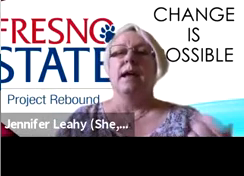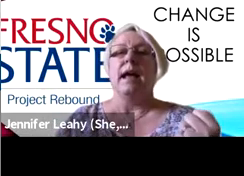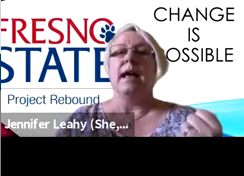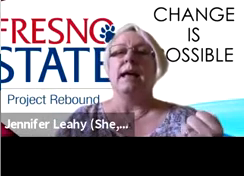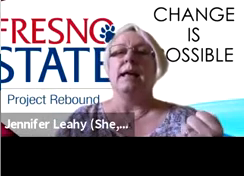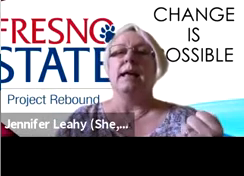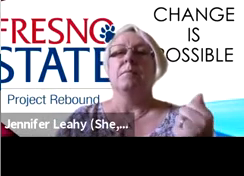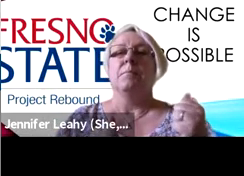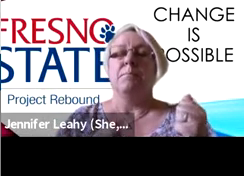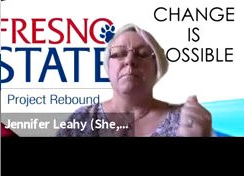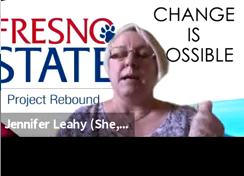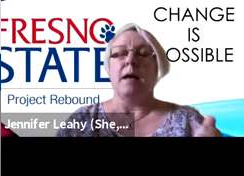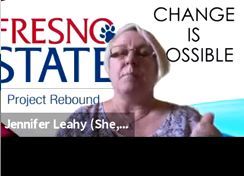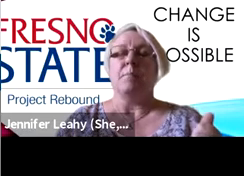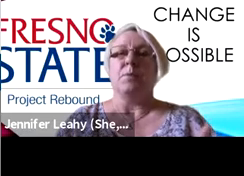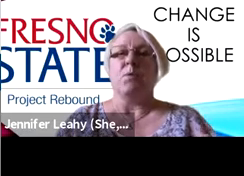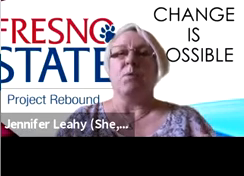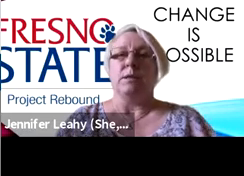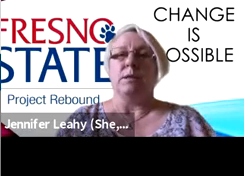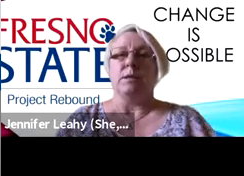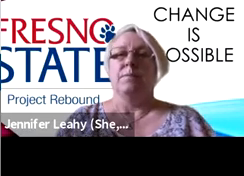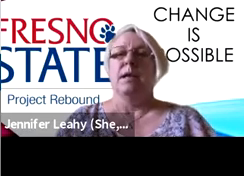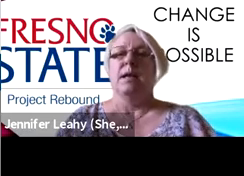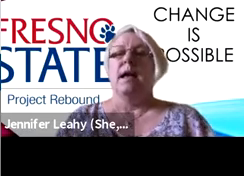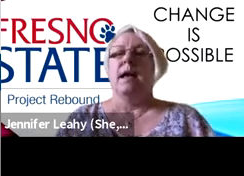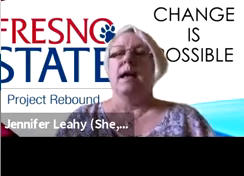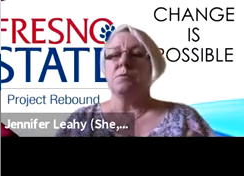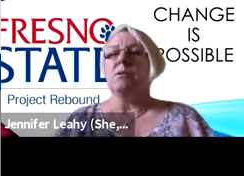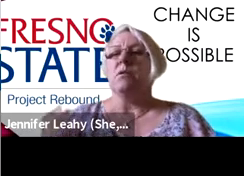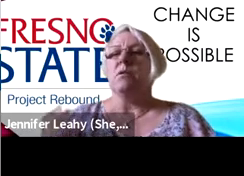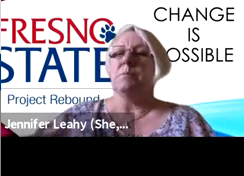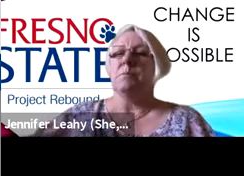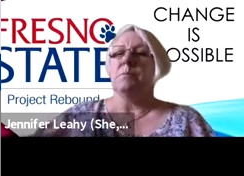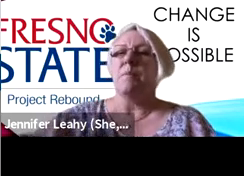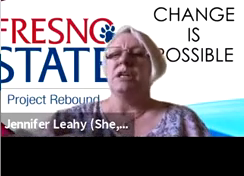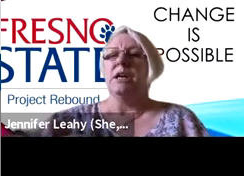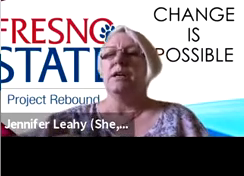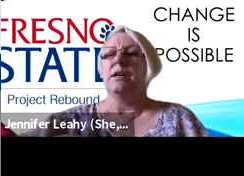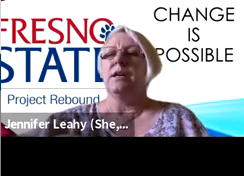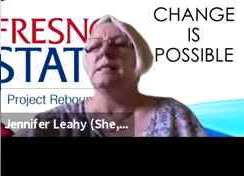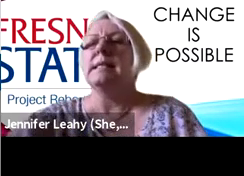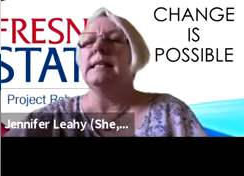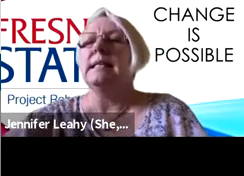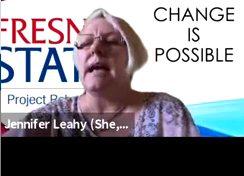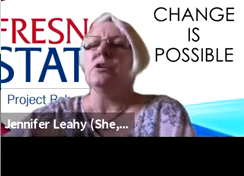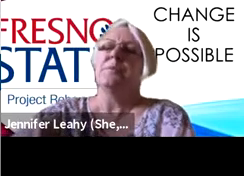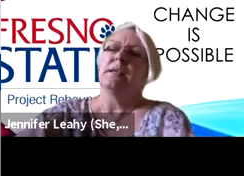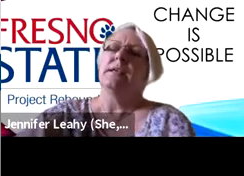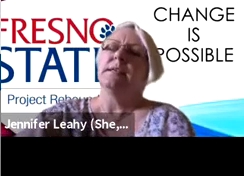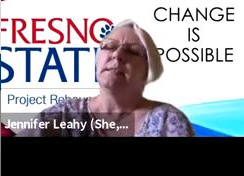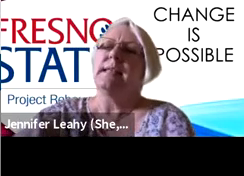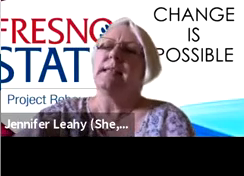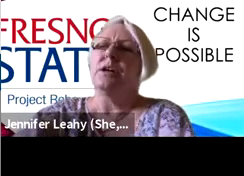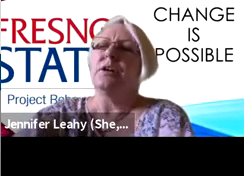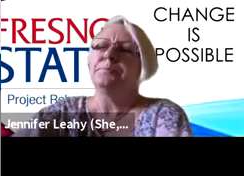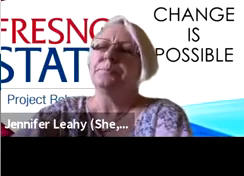together and break that brick wall down. As a result, the practical magic here is that you can see that Daniel